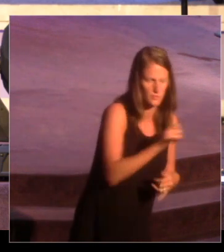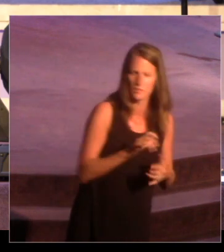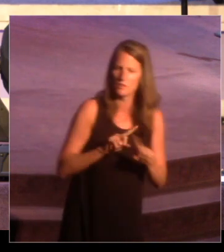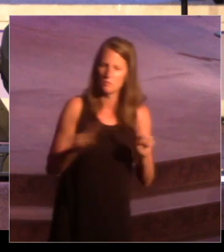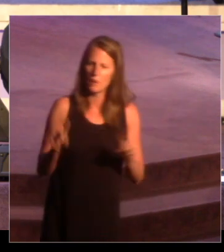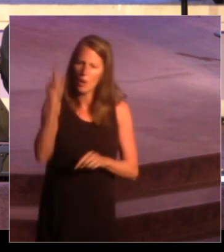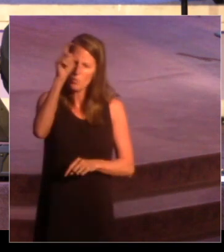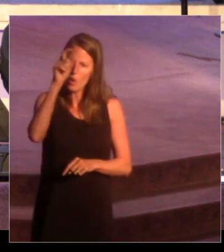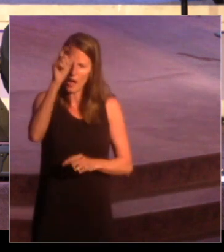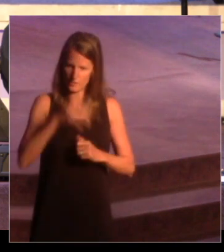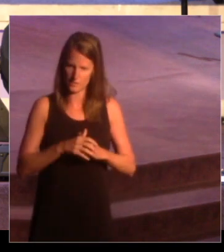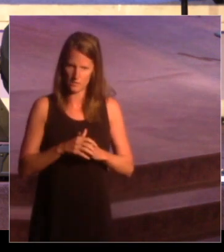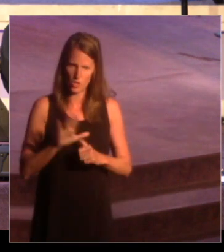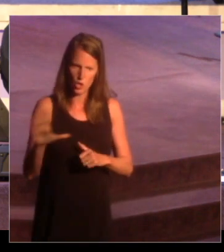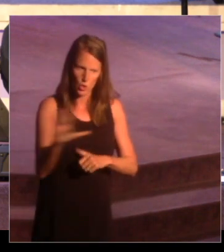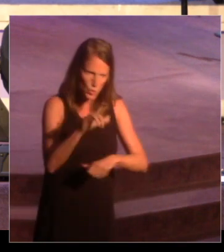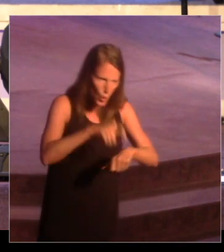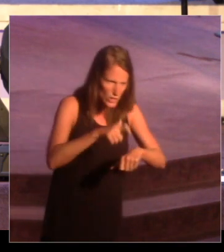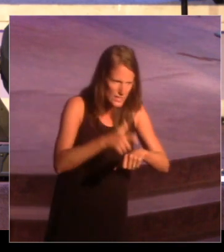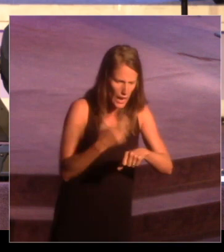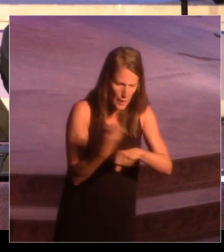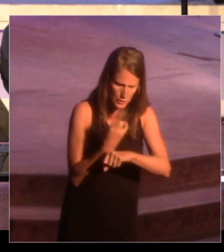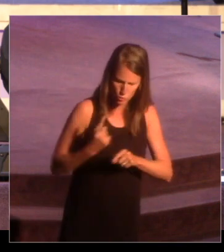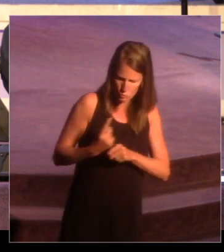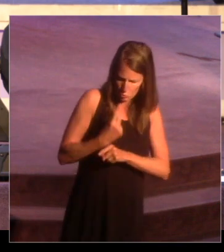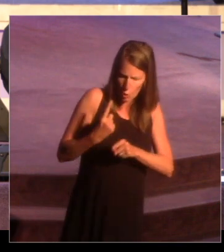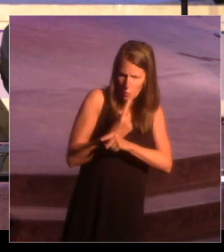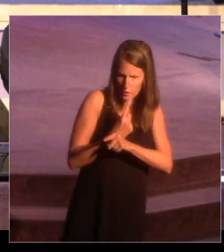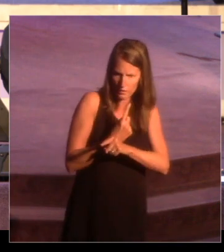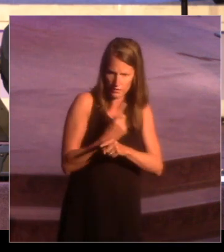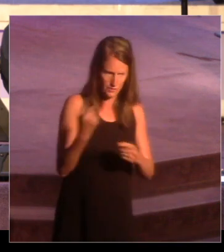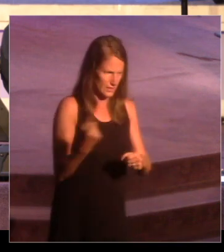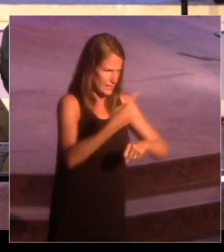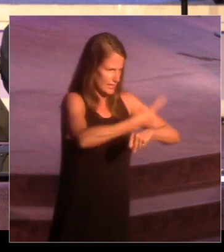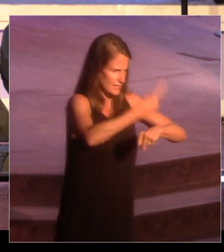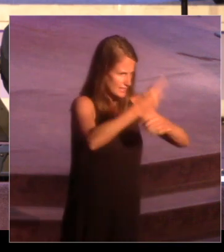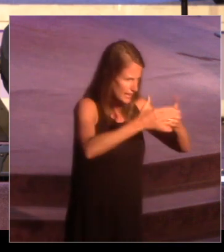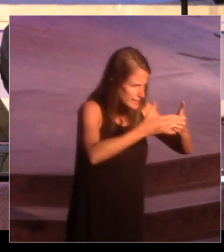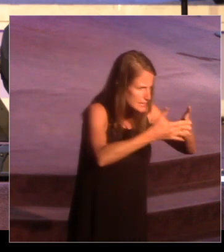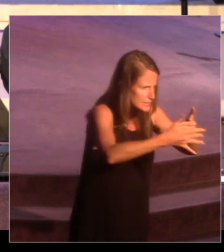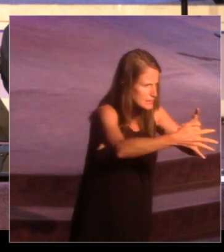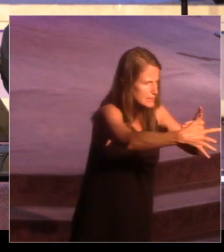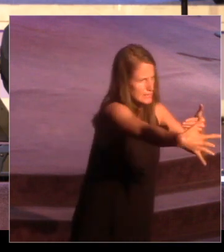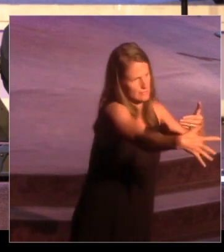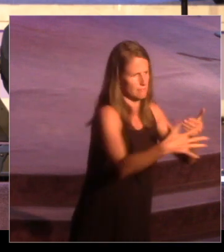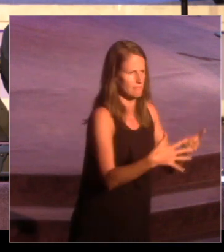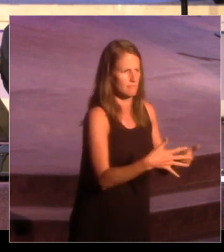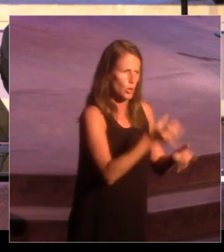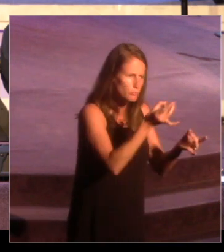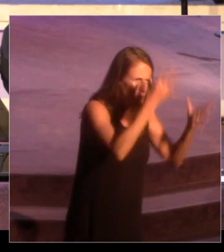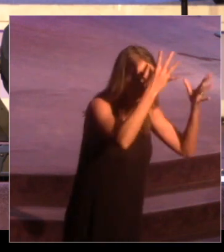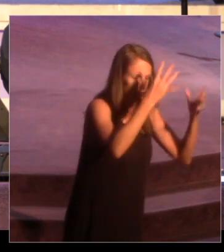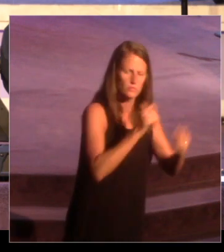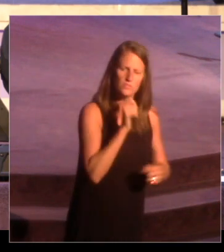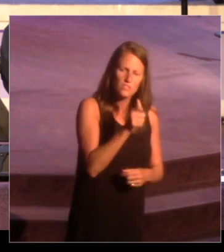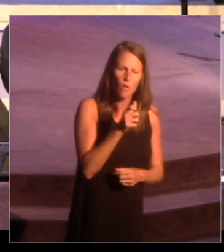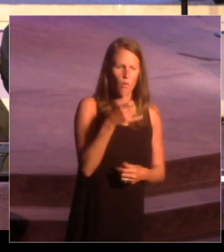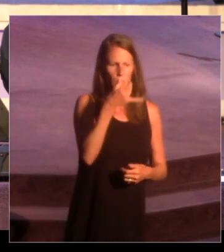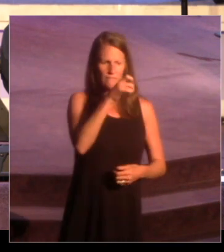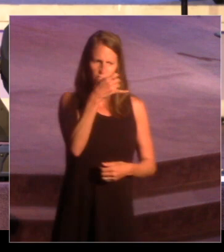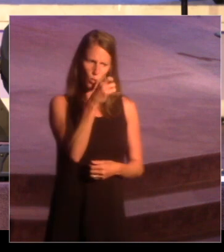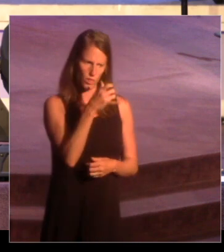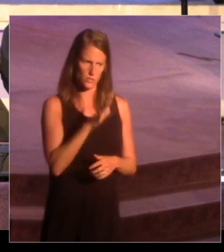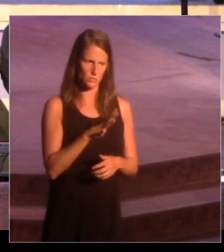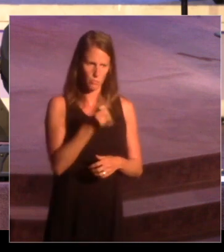wise, making the best use of the time, because the days are evil. Therefore, do not be foolish, but understand what the will of the Lord